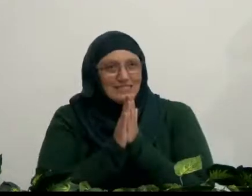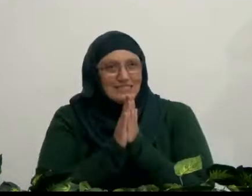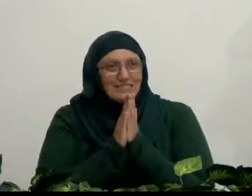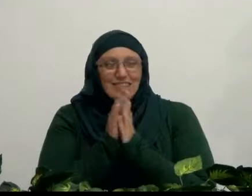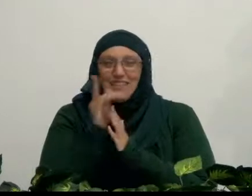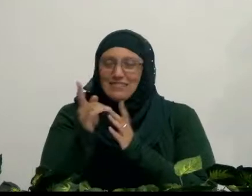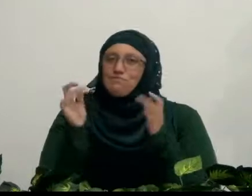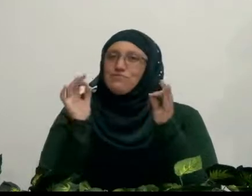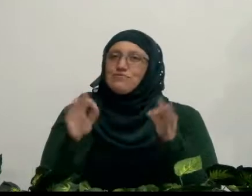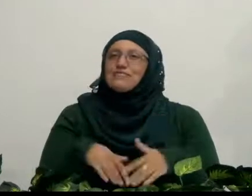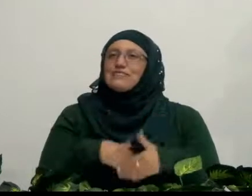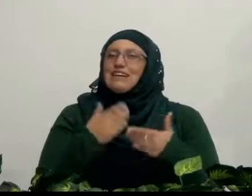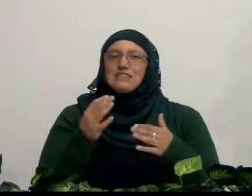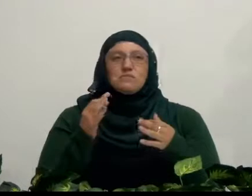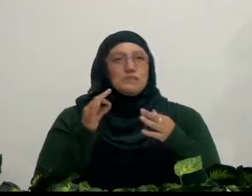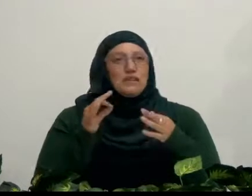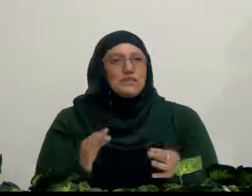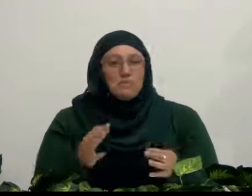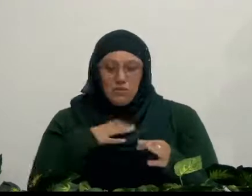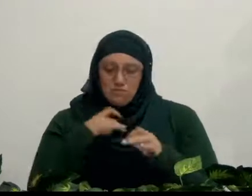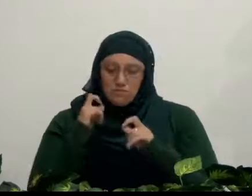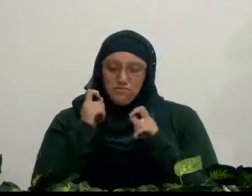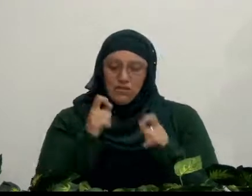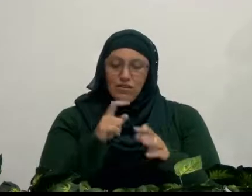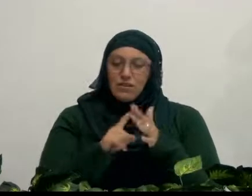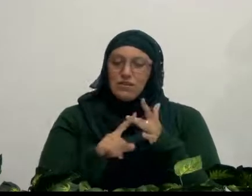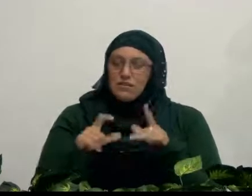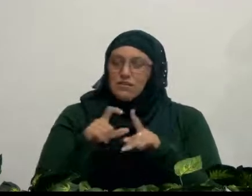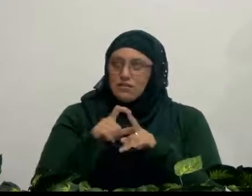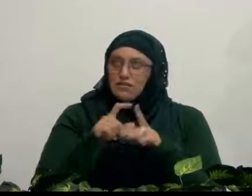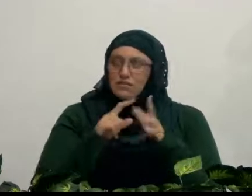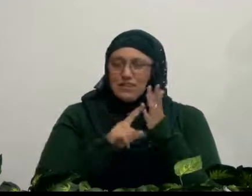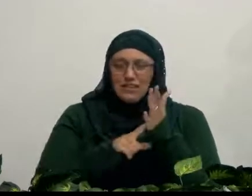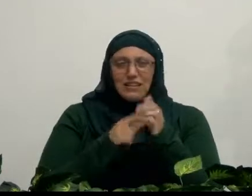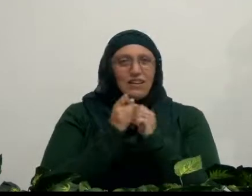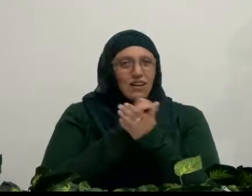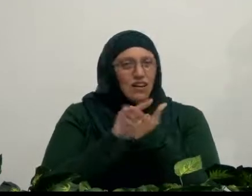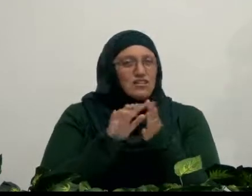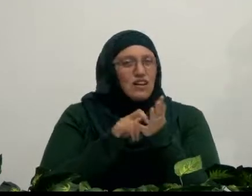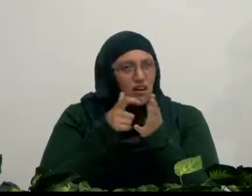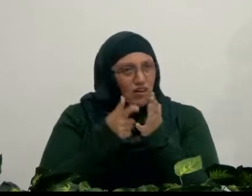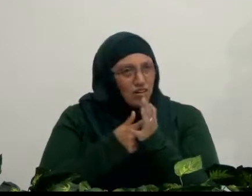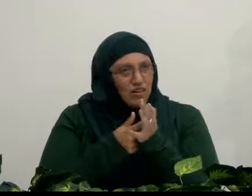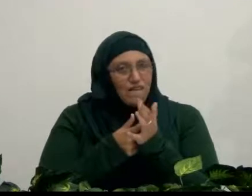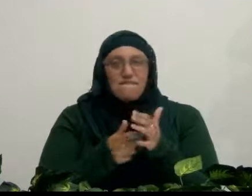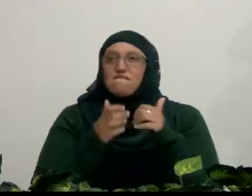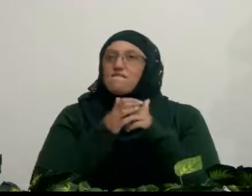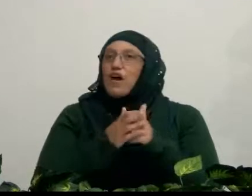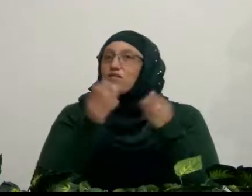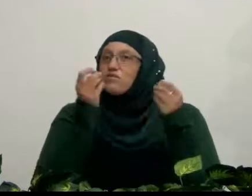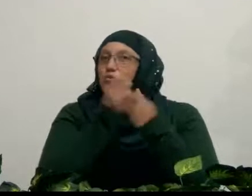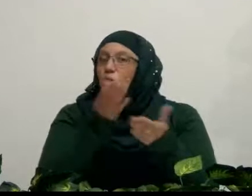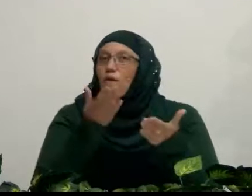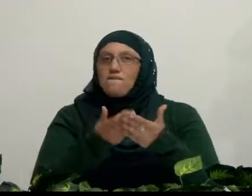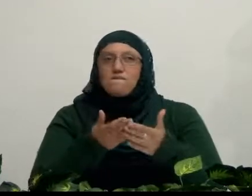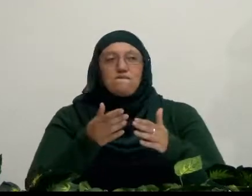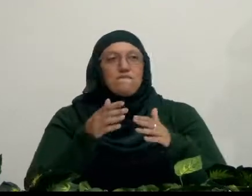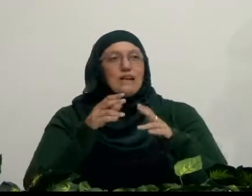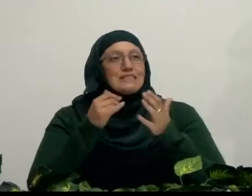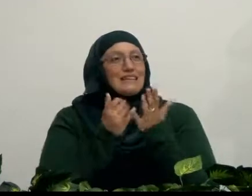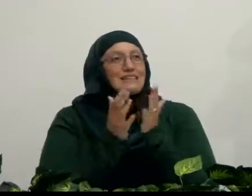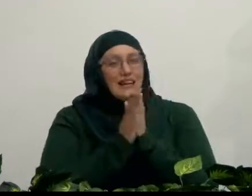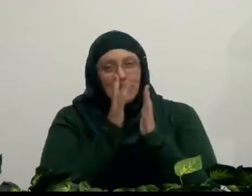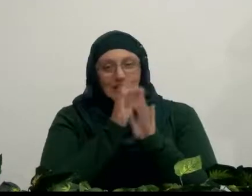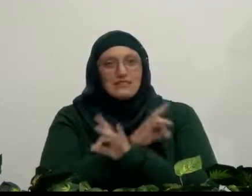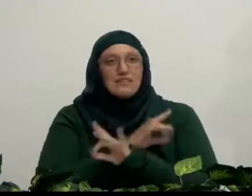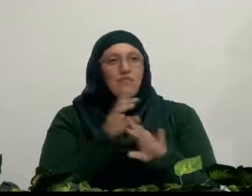good that we are talking about it so that inshallah you are prepared. Friends between themselves, inshallah, on Sunday they can make this